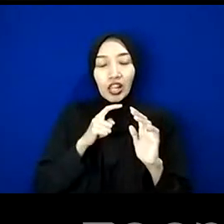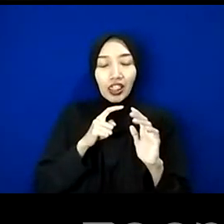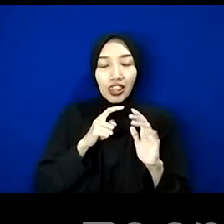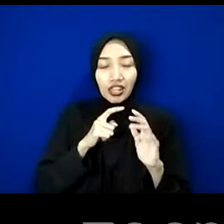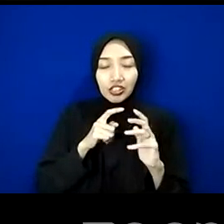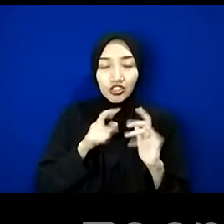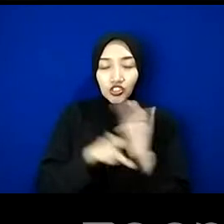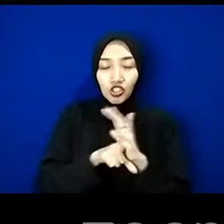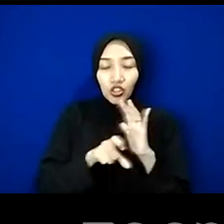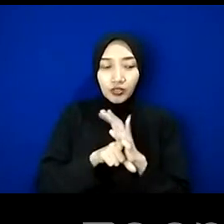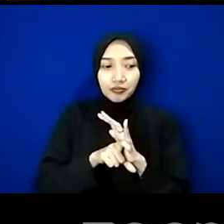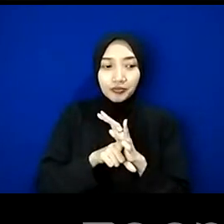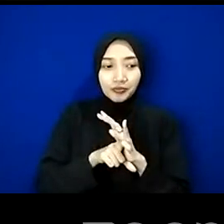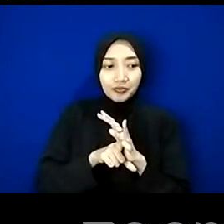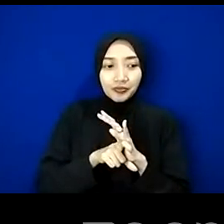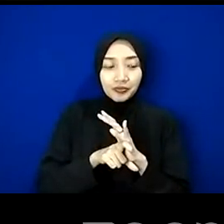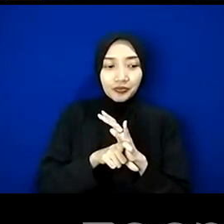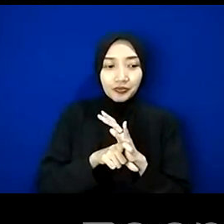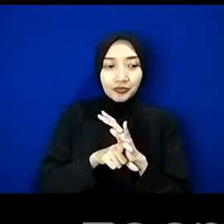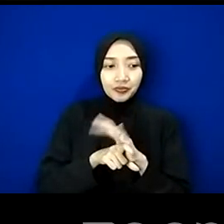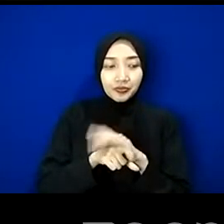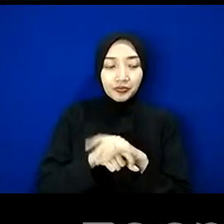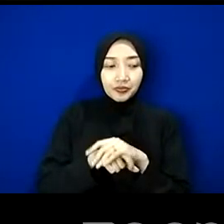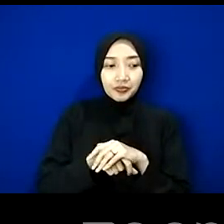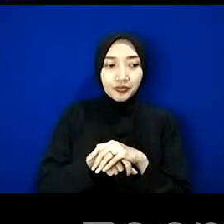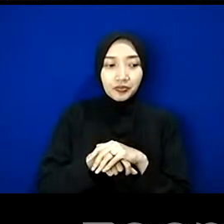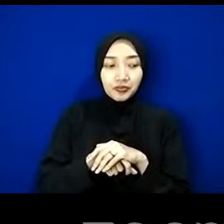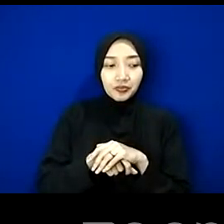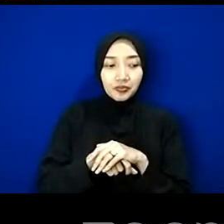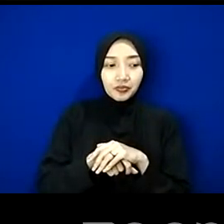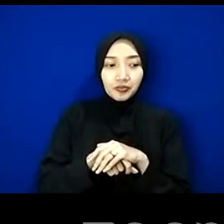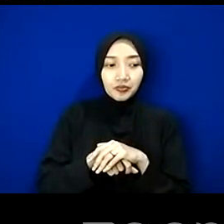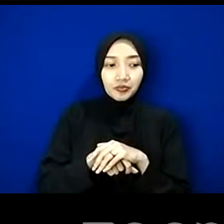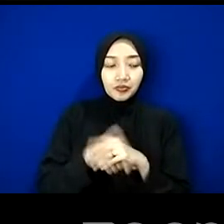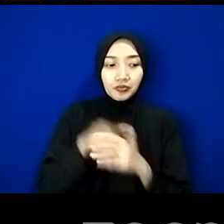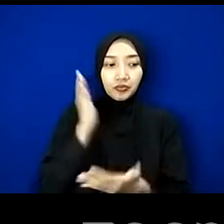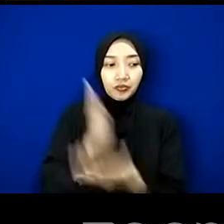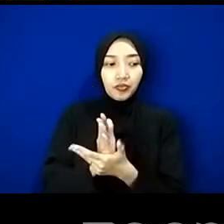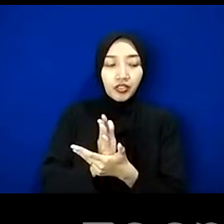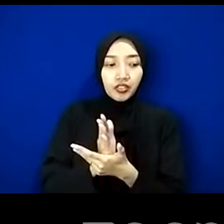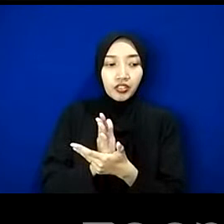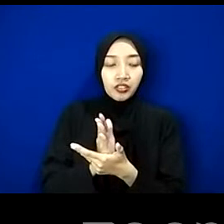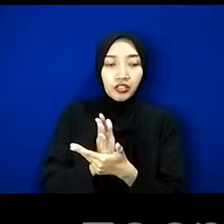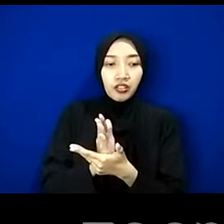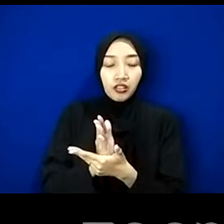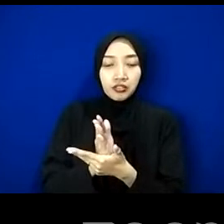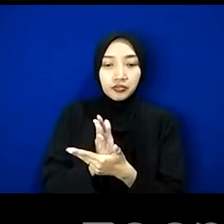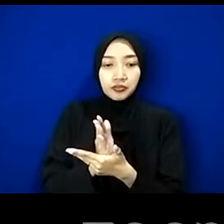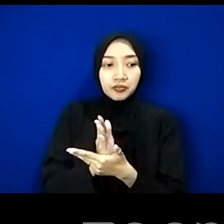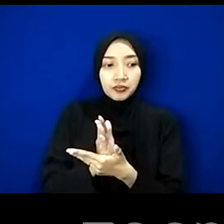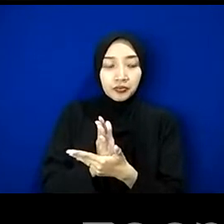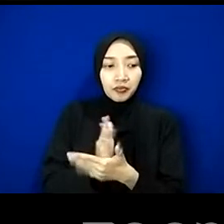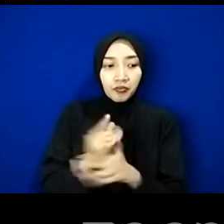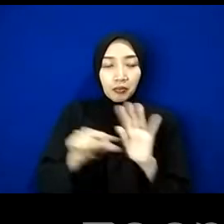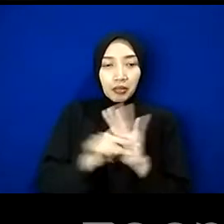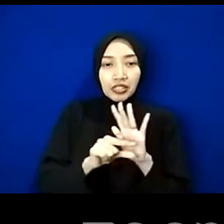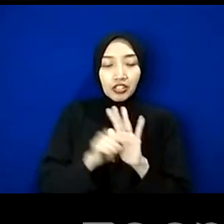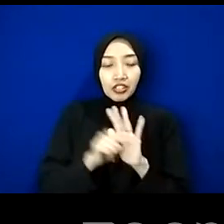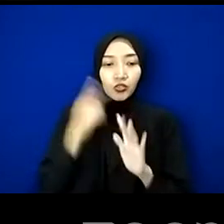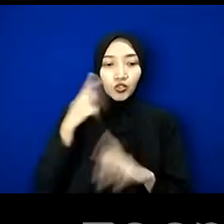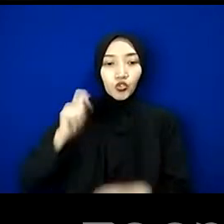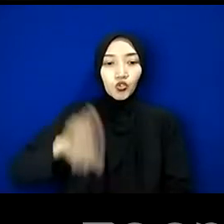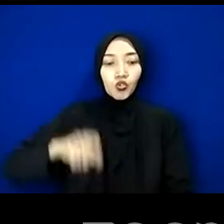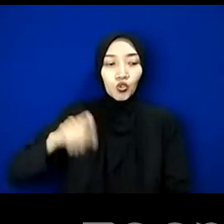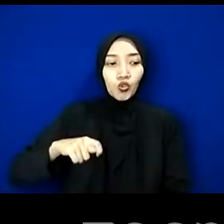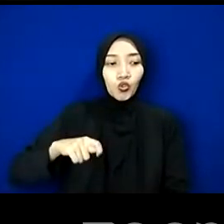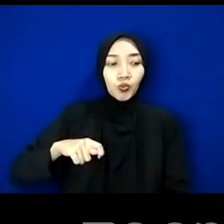an article or laws that really punish to death on the issues of treason, those who are